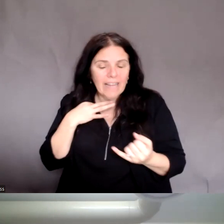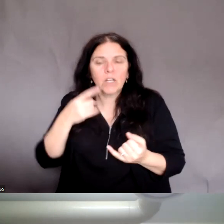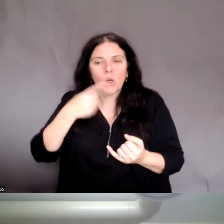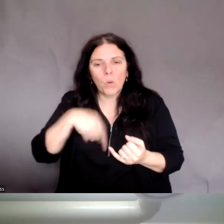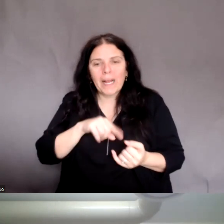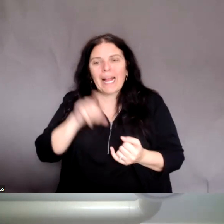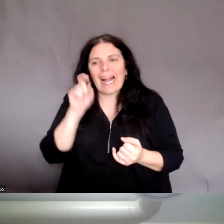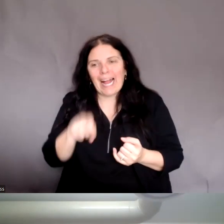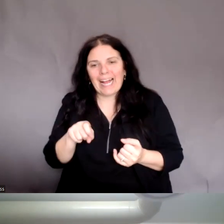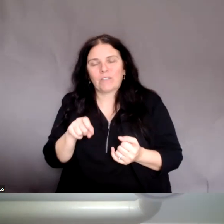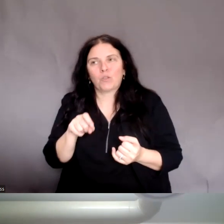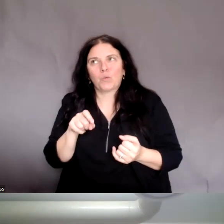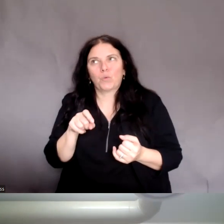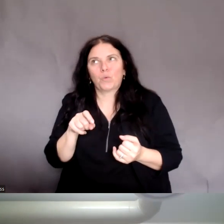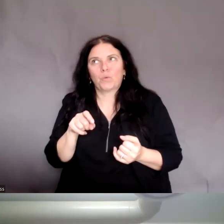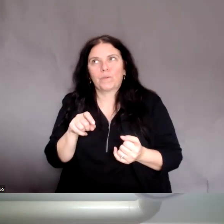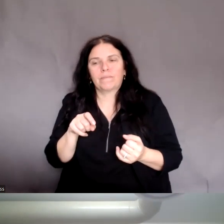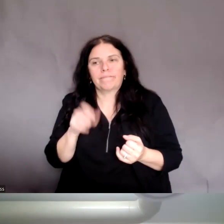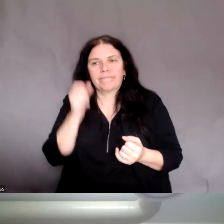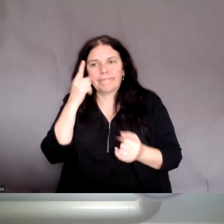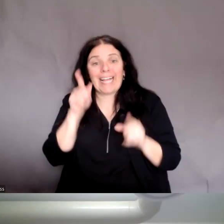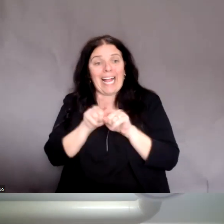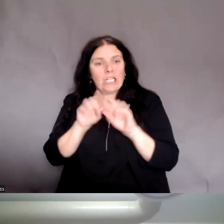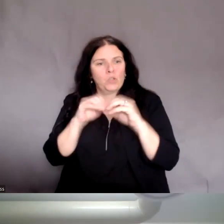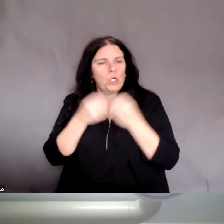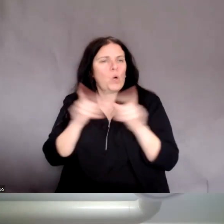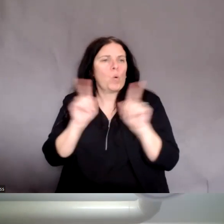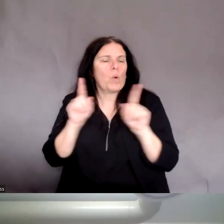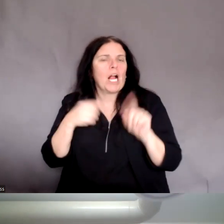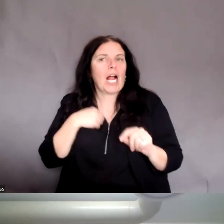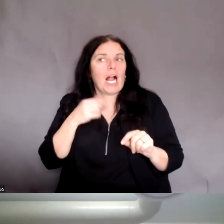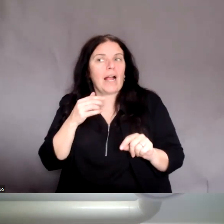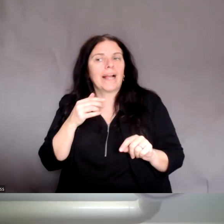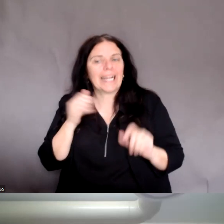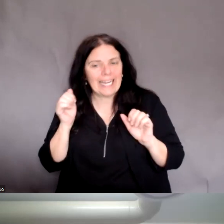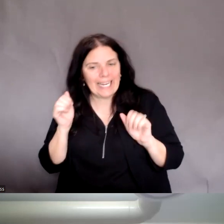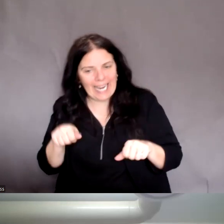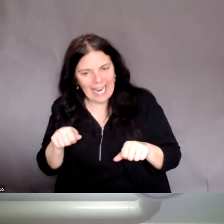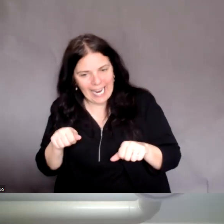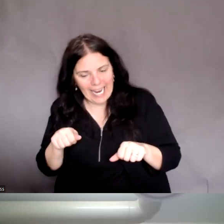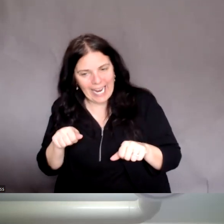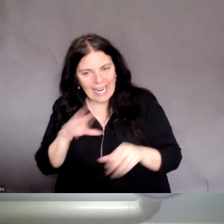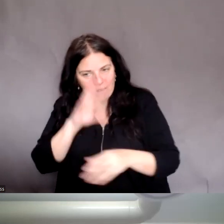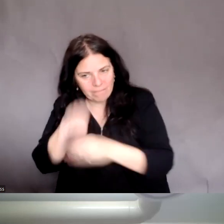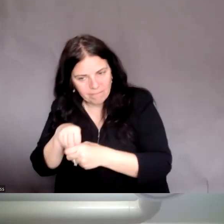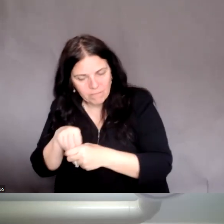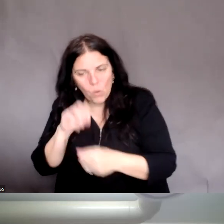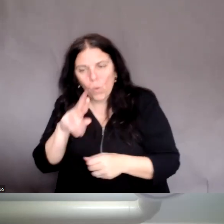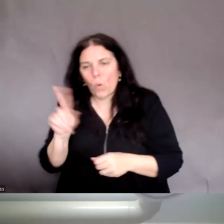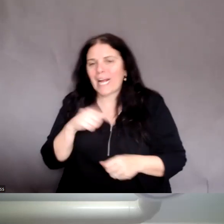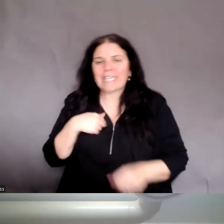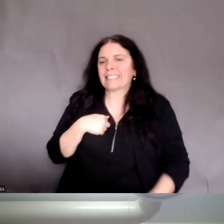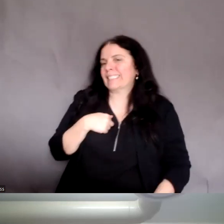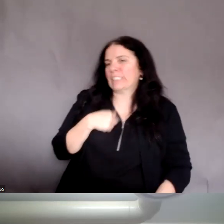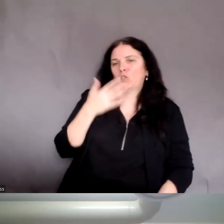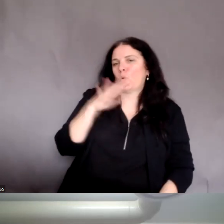to have figured out as an organization where we will and where we won't play in these sandboxes, because we could end up going